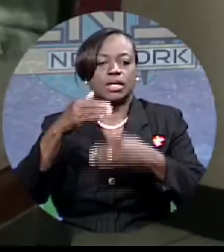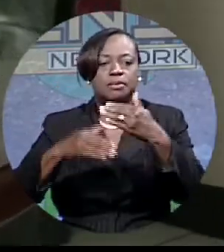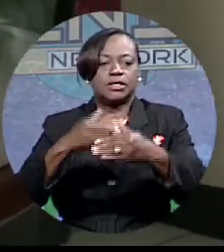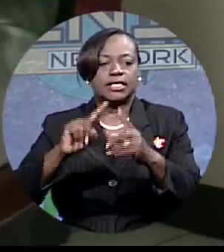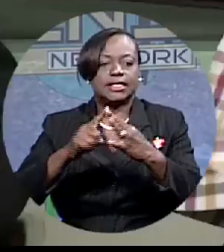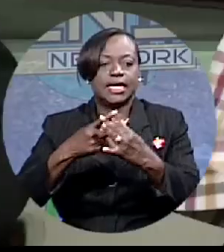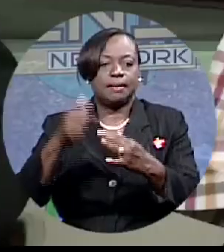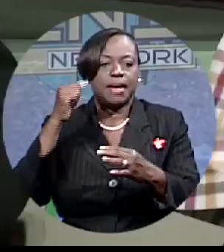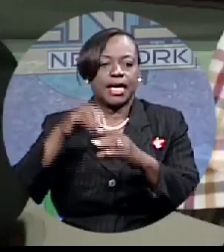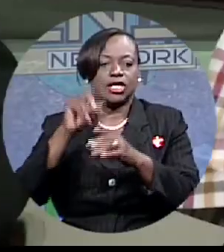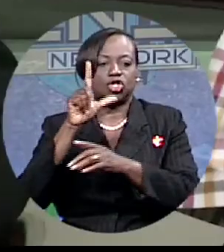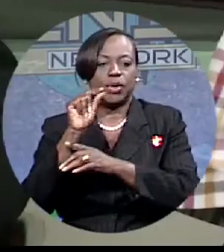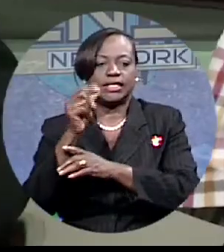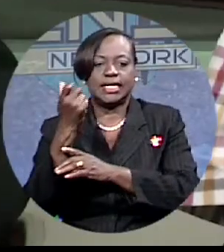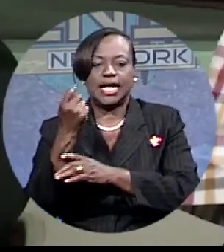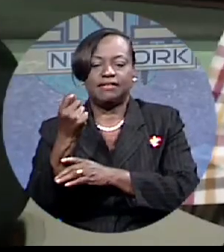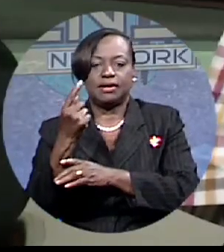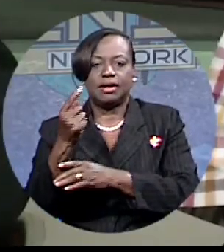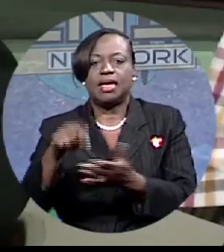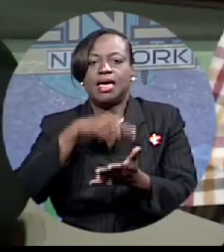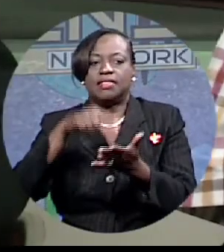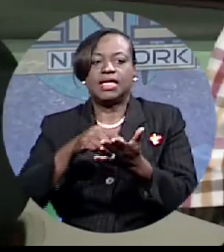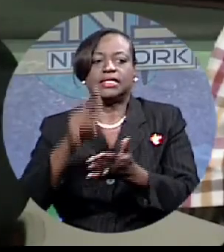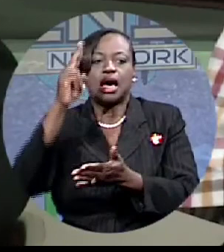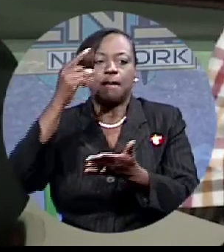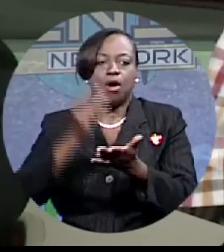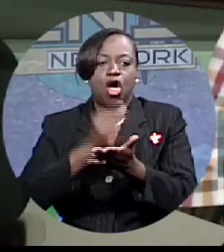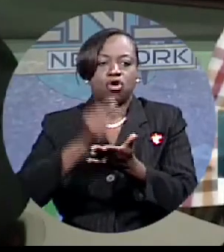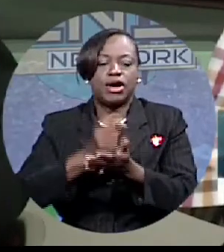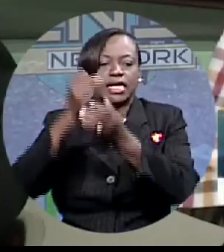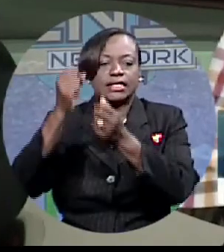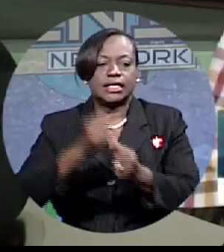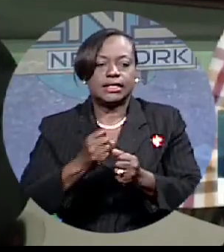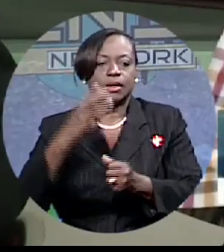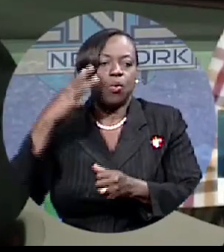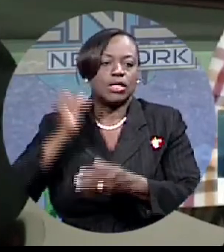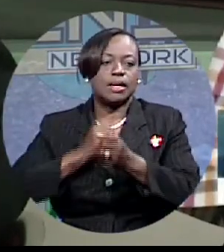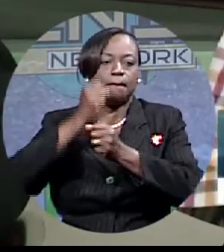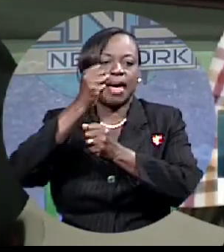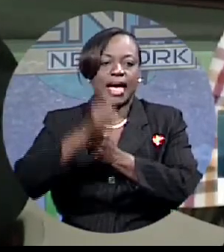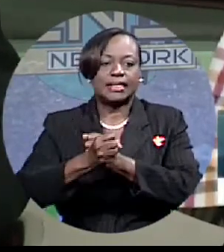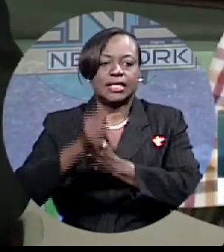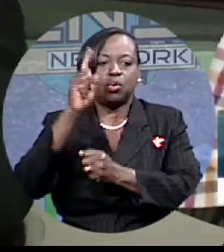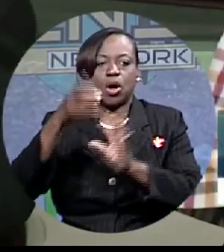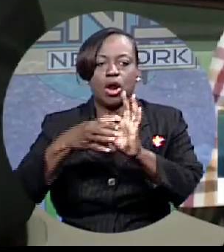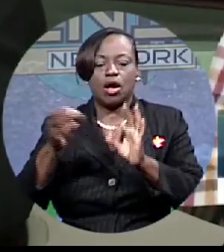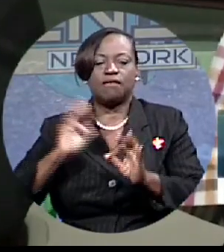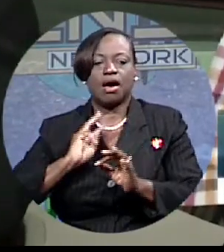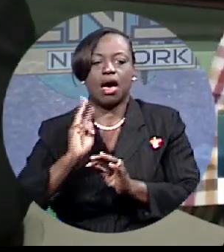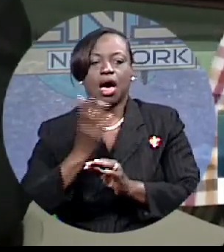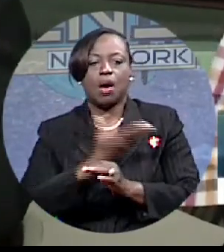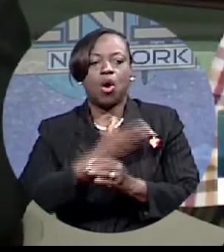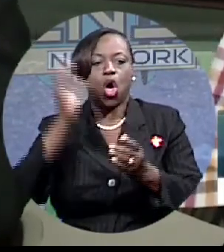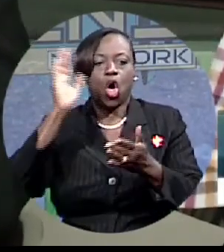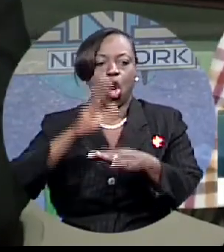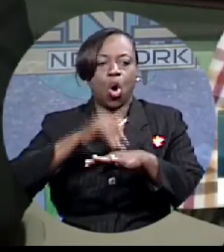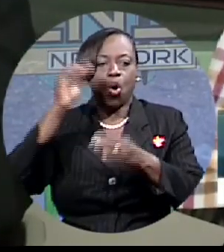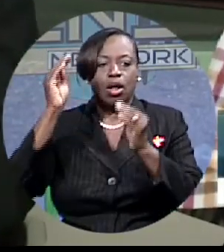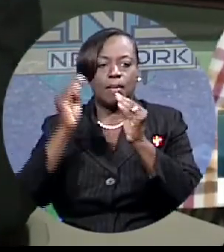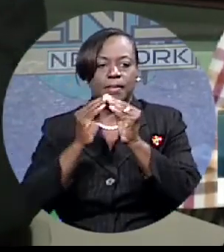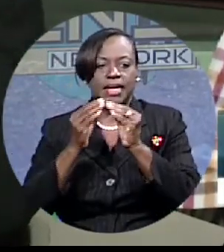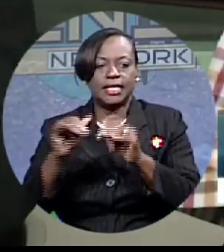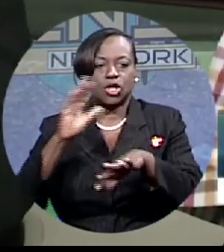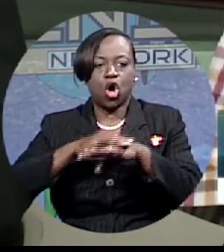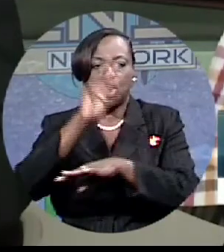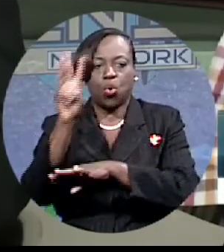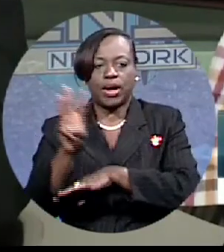2011. This upgraded system was passed in one of our recent special call meetings